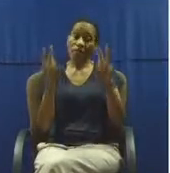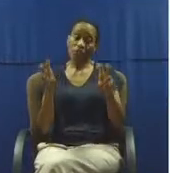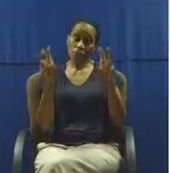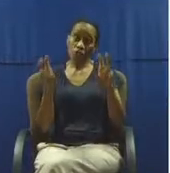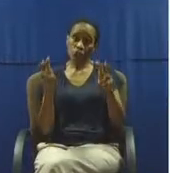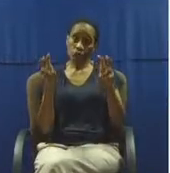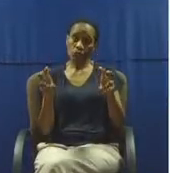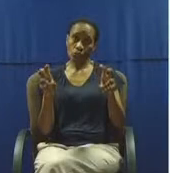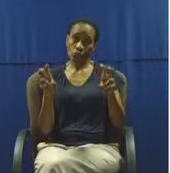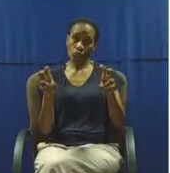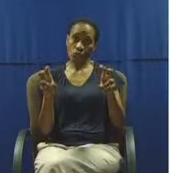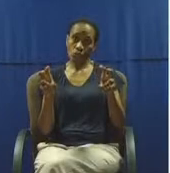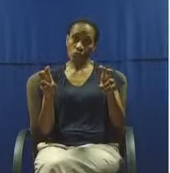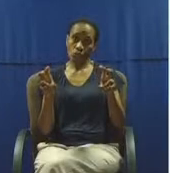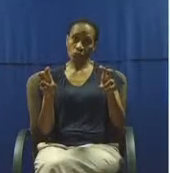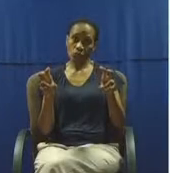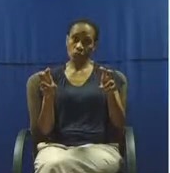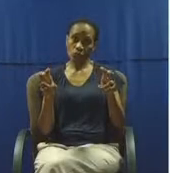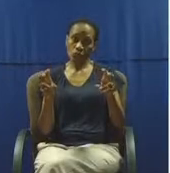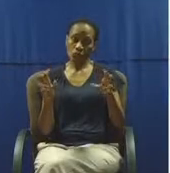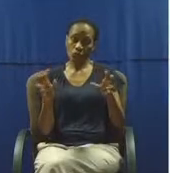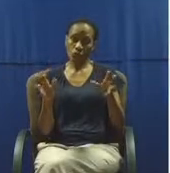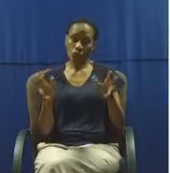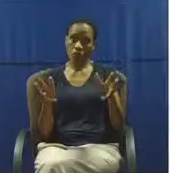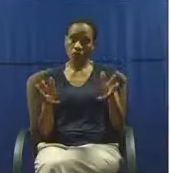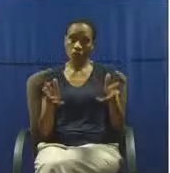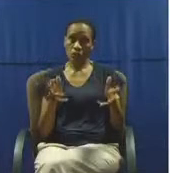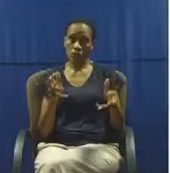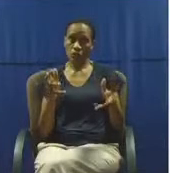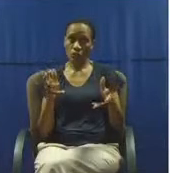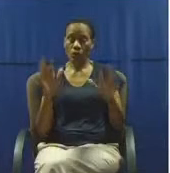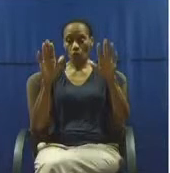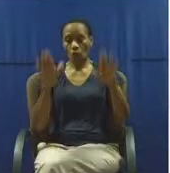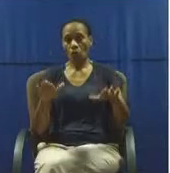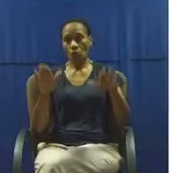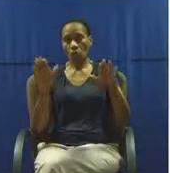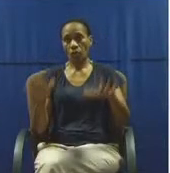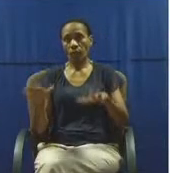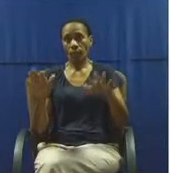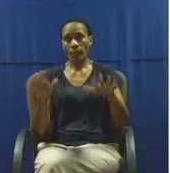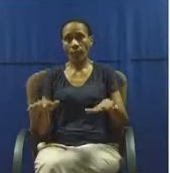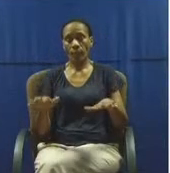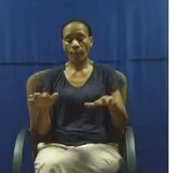been raised. Honorable Member Dikgale. Order, mute.